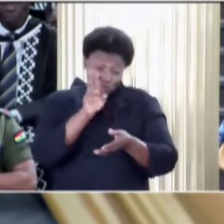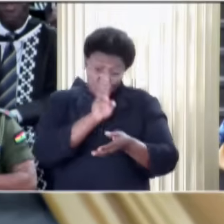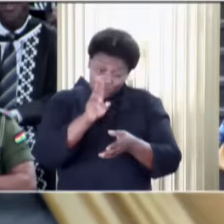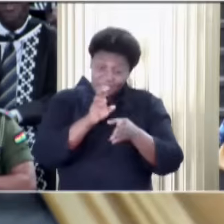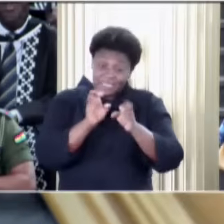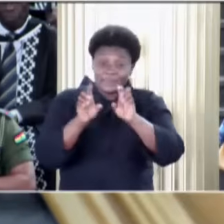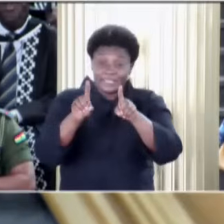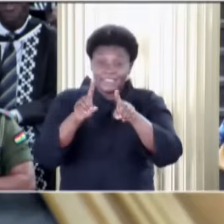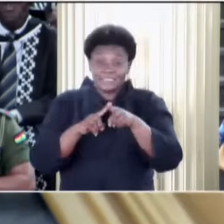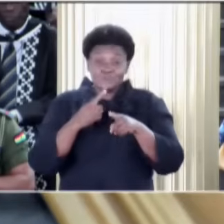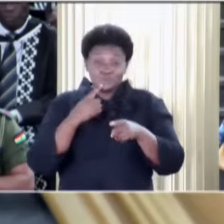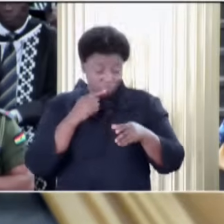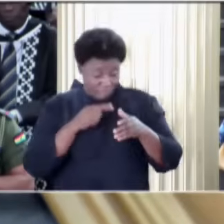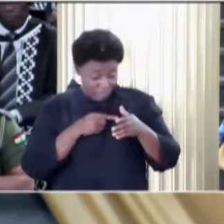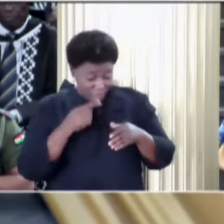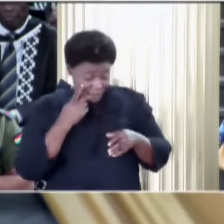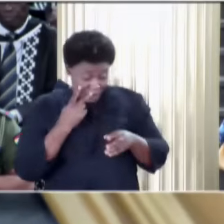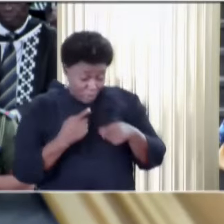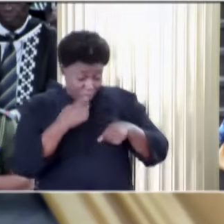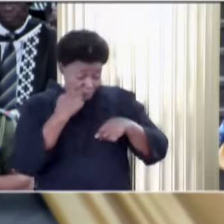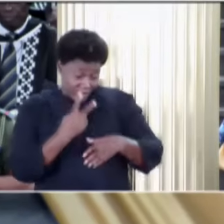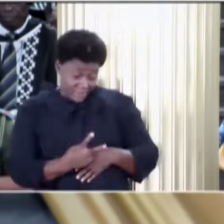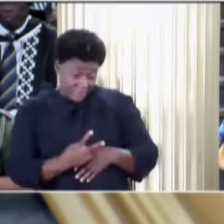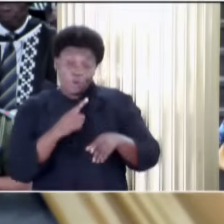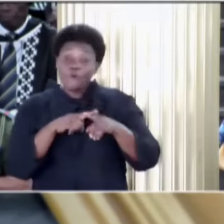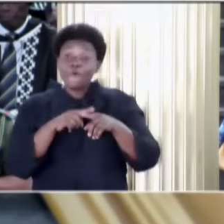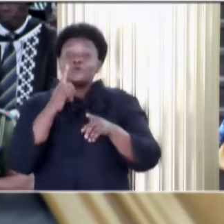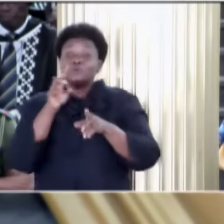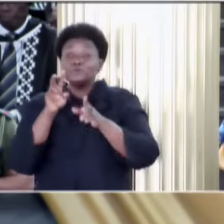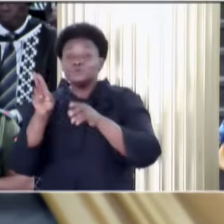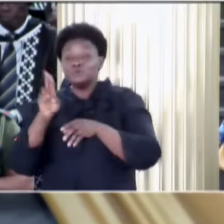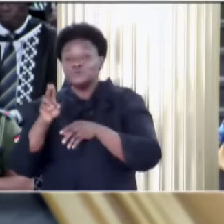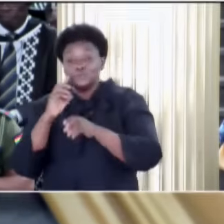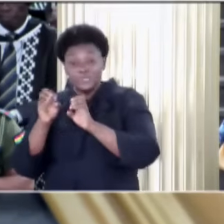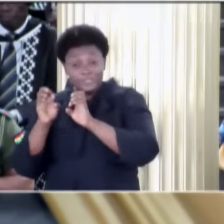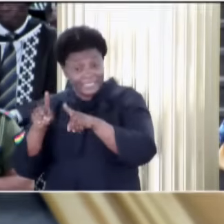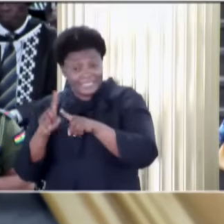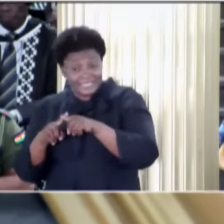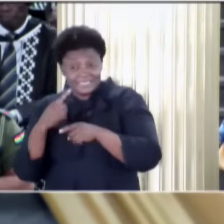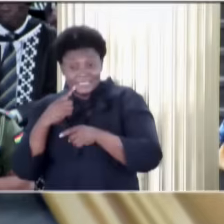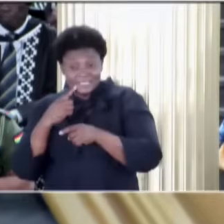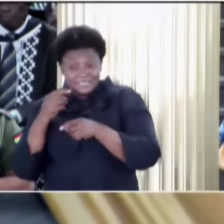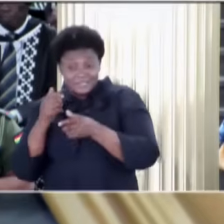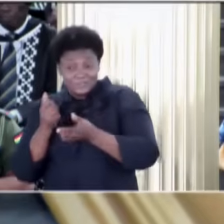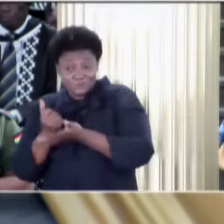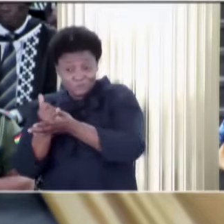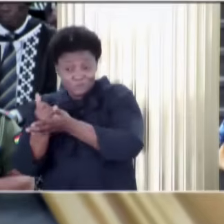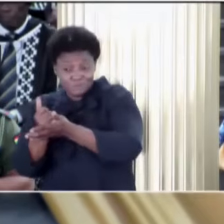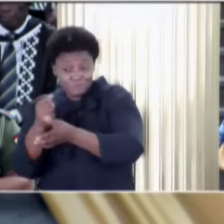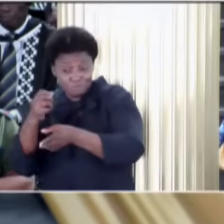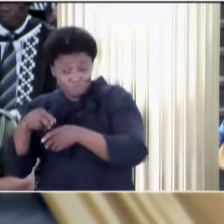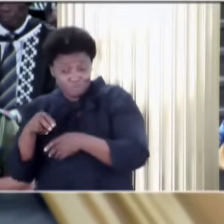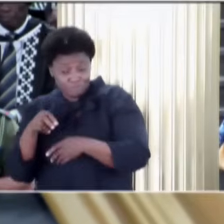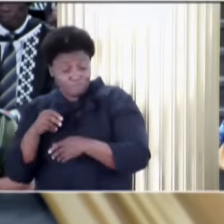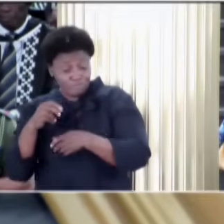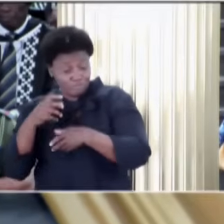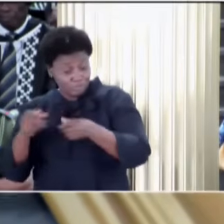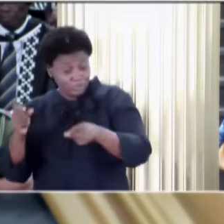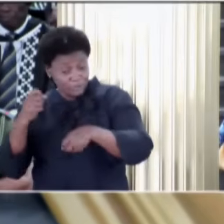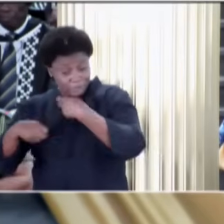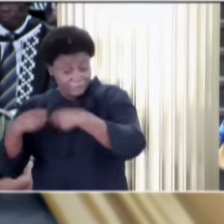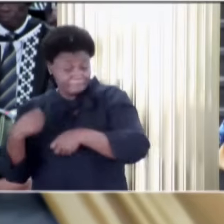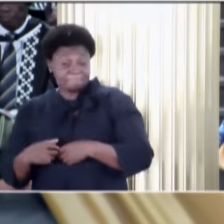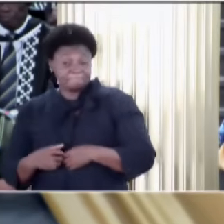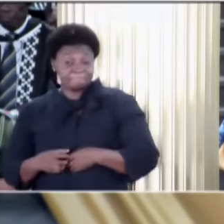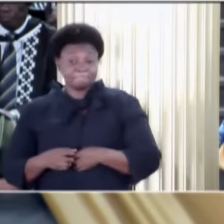distance yourself from a problem that you see, or will you use that education and stand closer to the problem? And then let me also